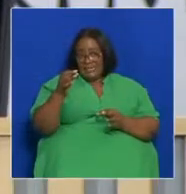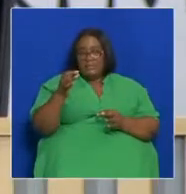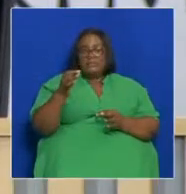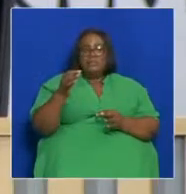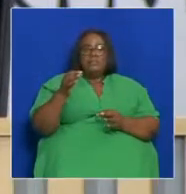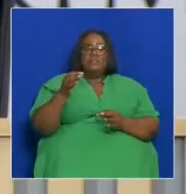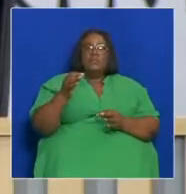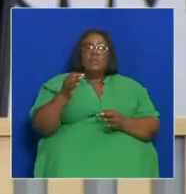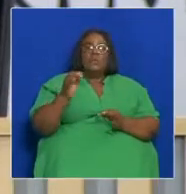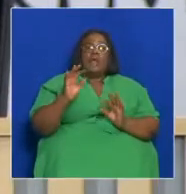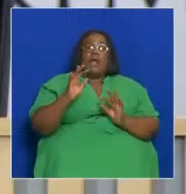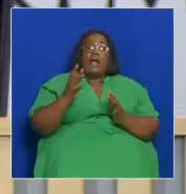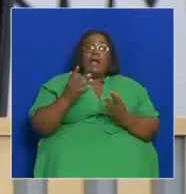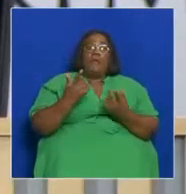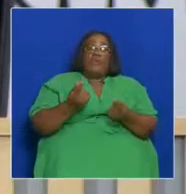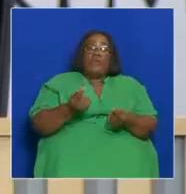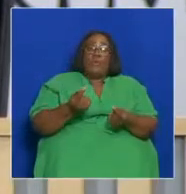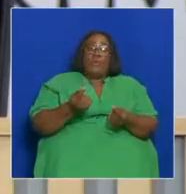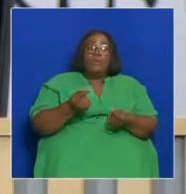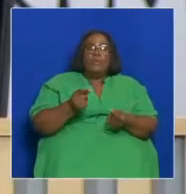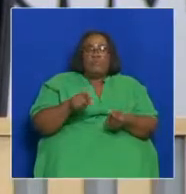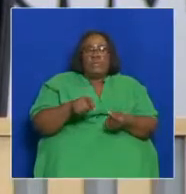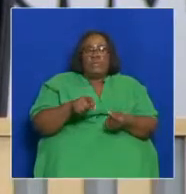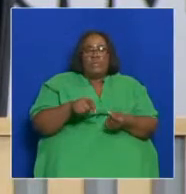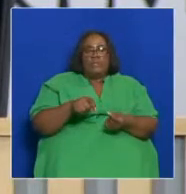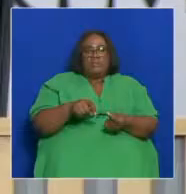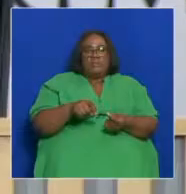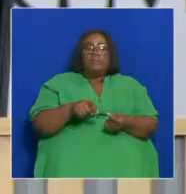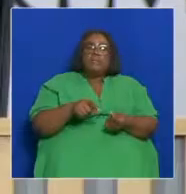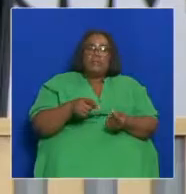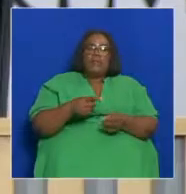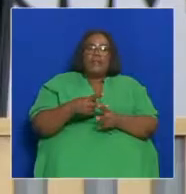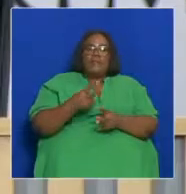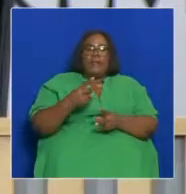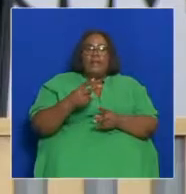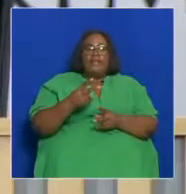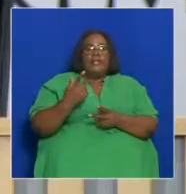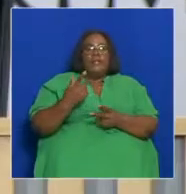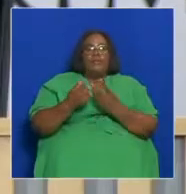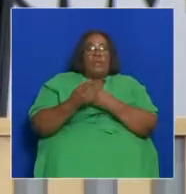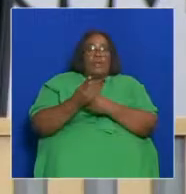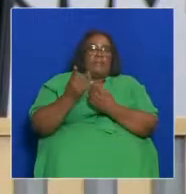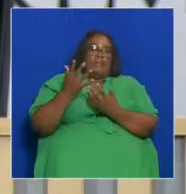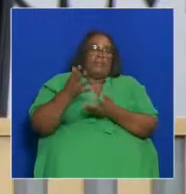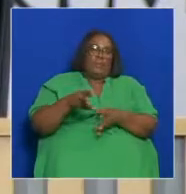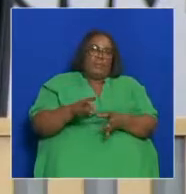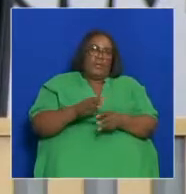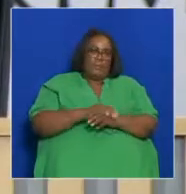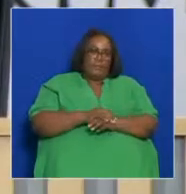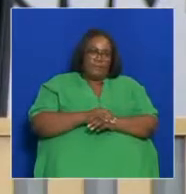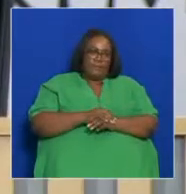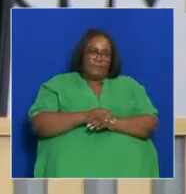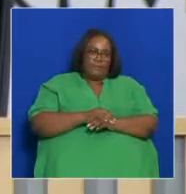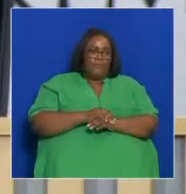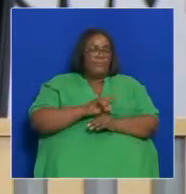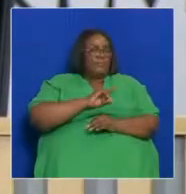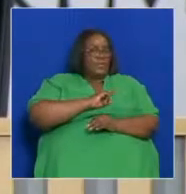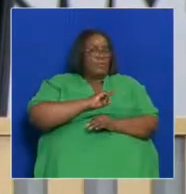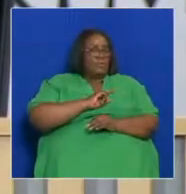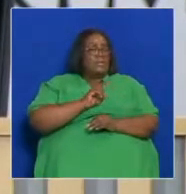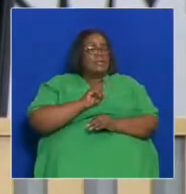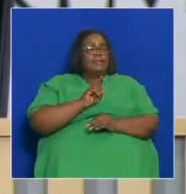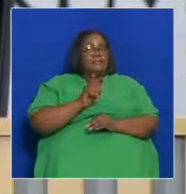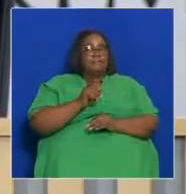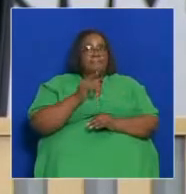done, and it ultimately will be done that way. So that is why the decision to proceed